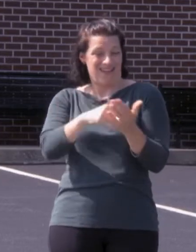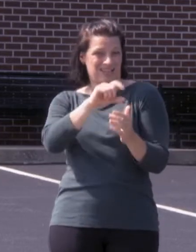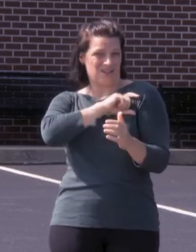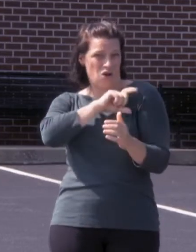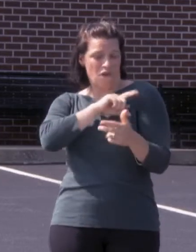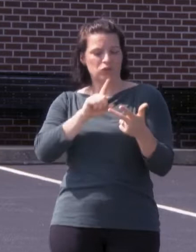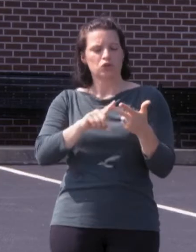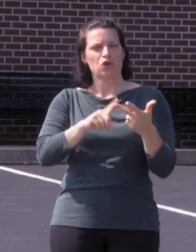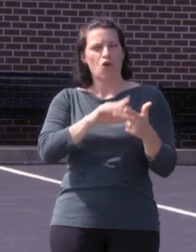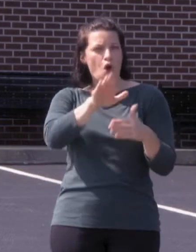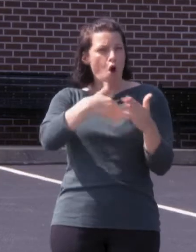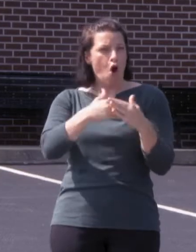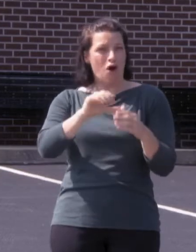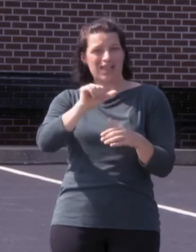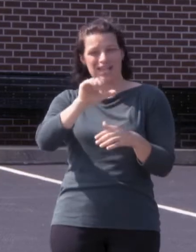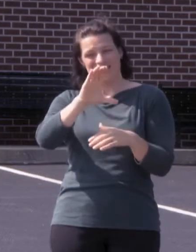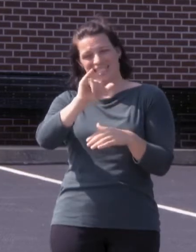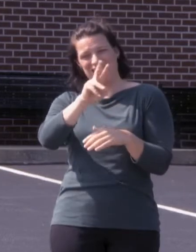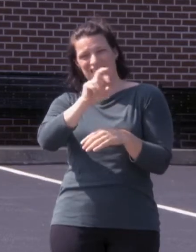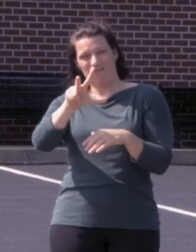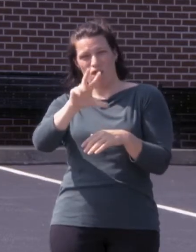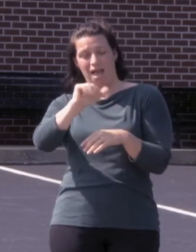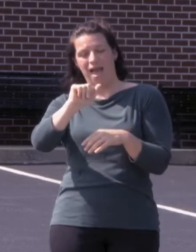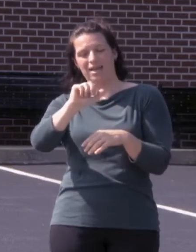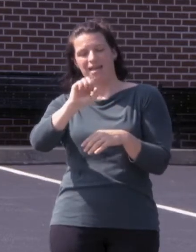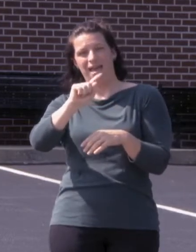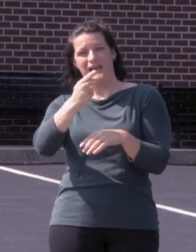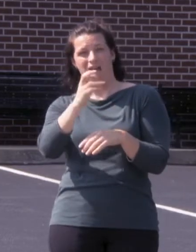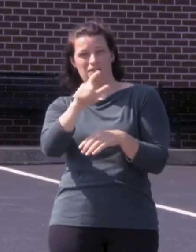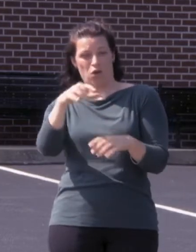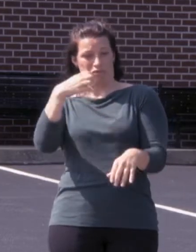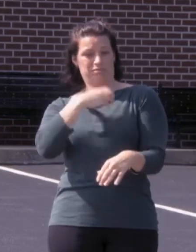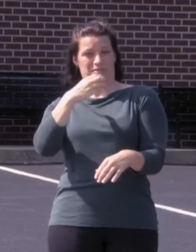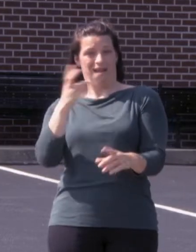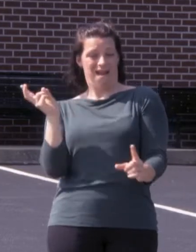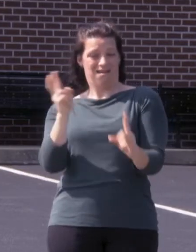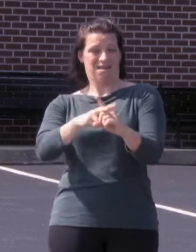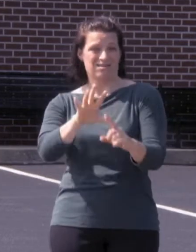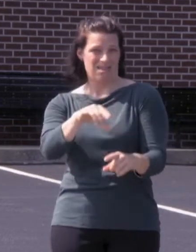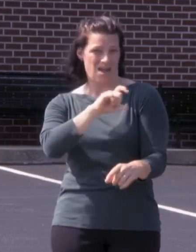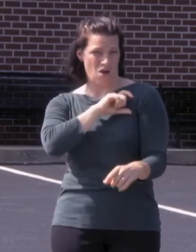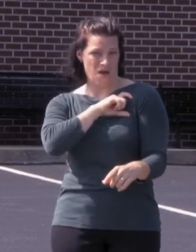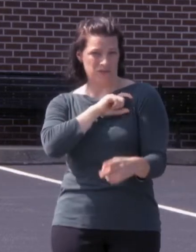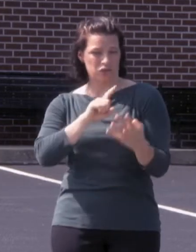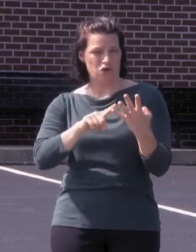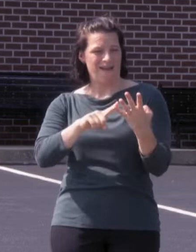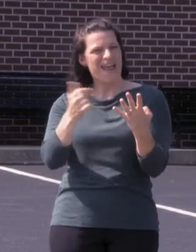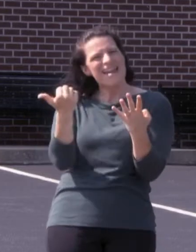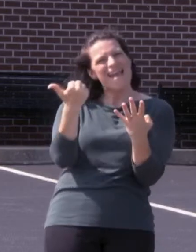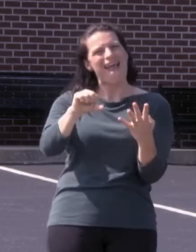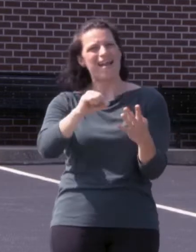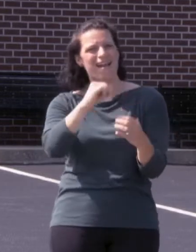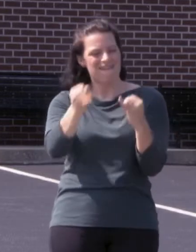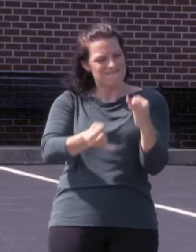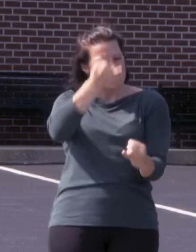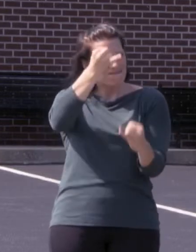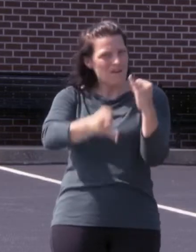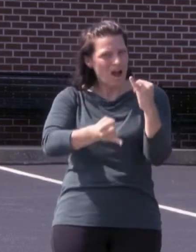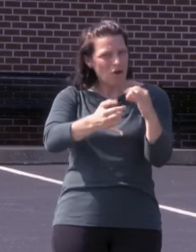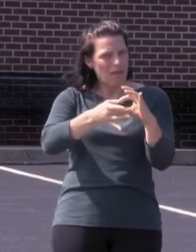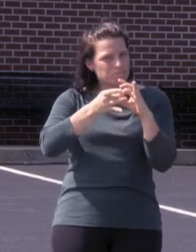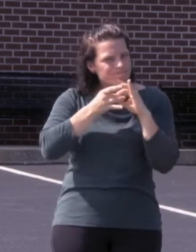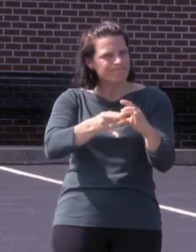officer, all civil and ethical complaints made against a law enforcement officer, and any final and